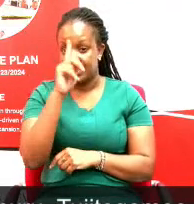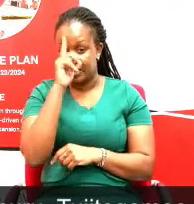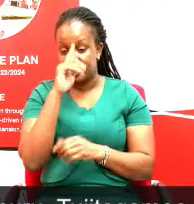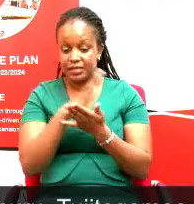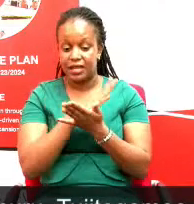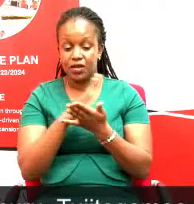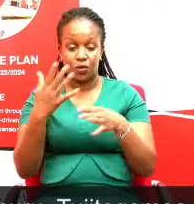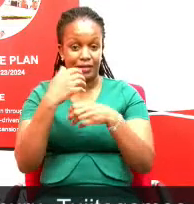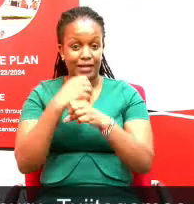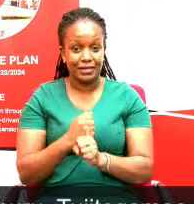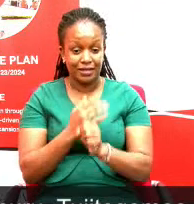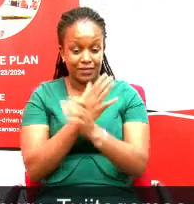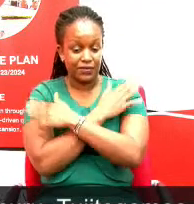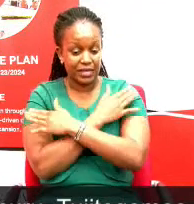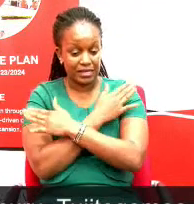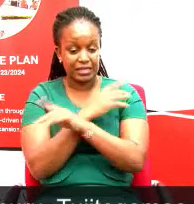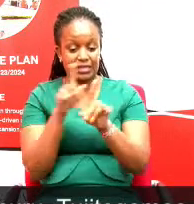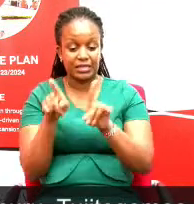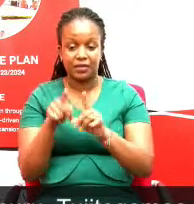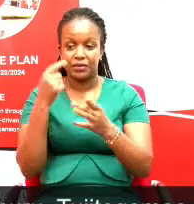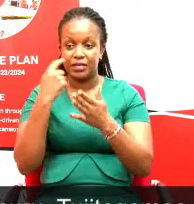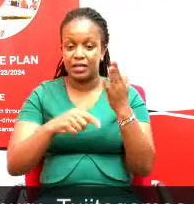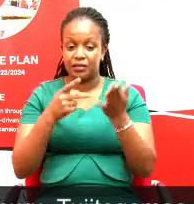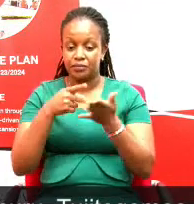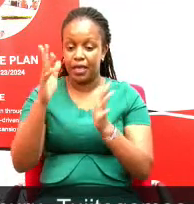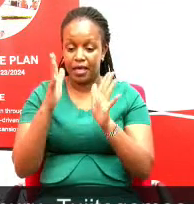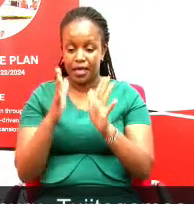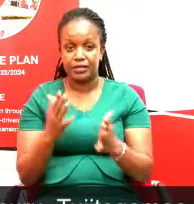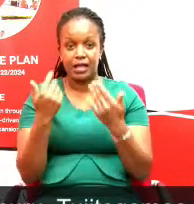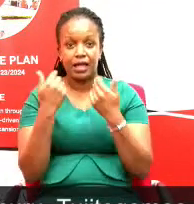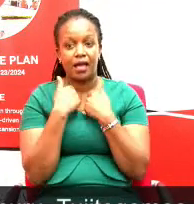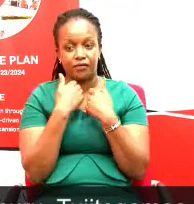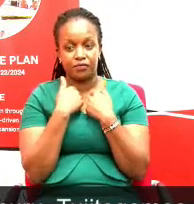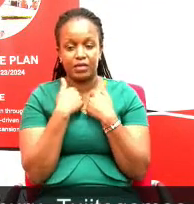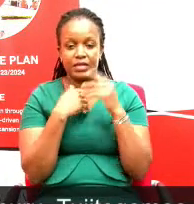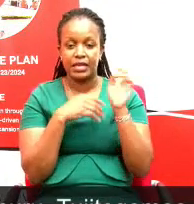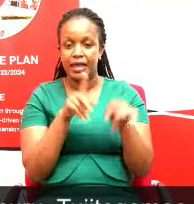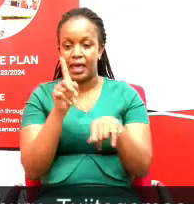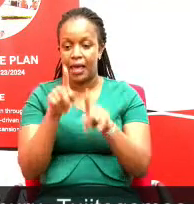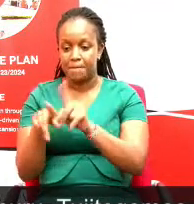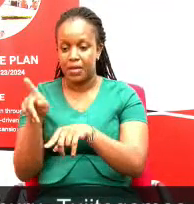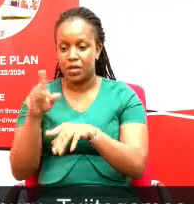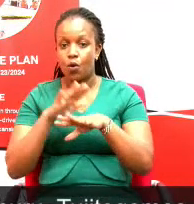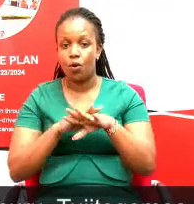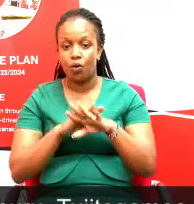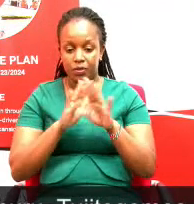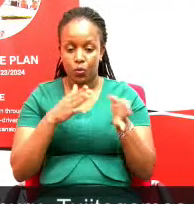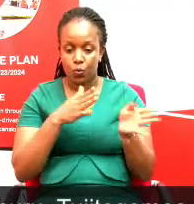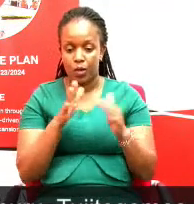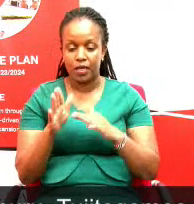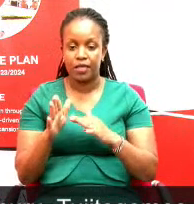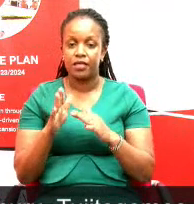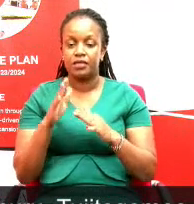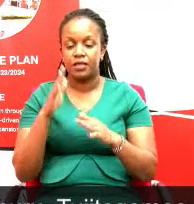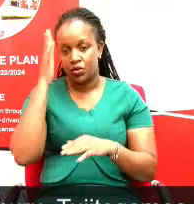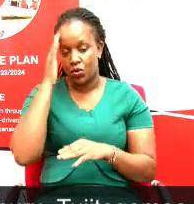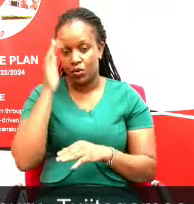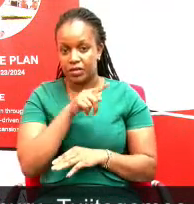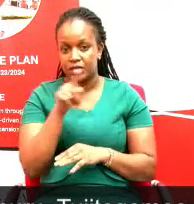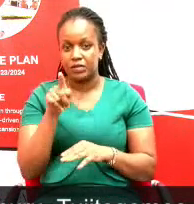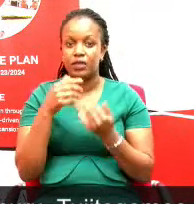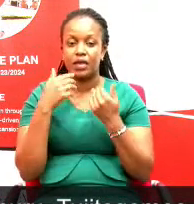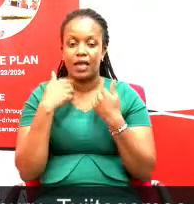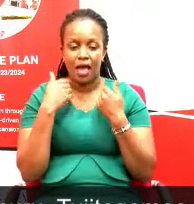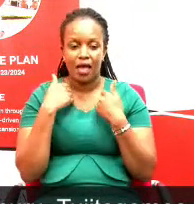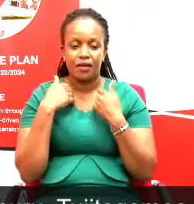stakeholders, our friends, the taxpayers, have also been quite dynamic in the way they deal with this. We've seen cases of delays.